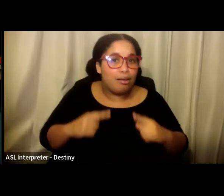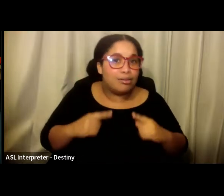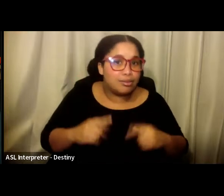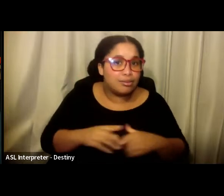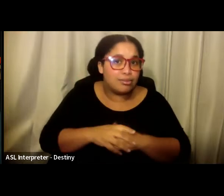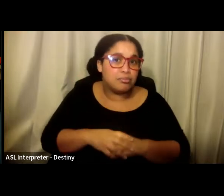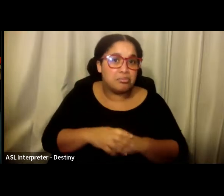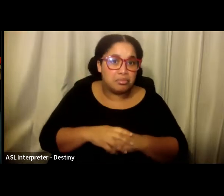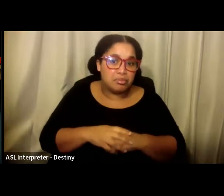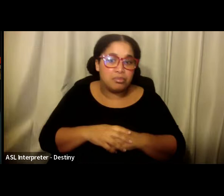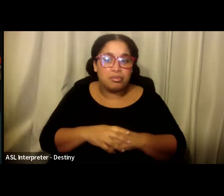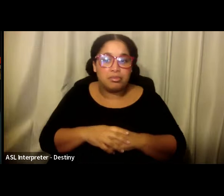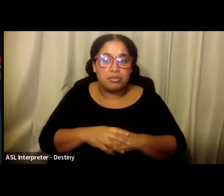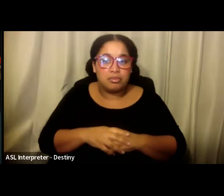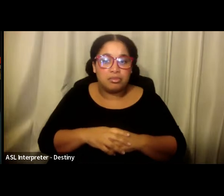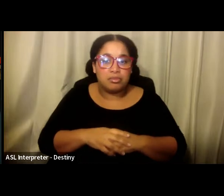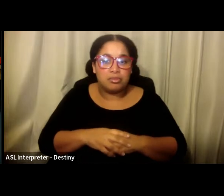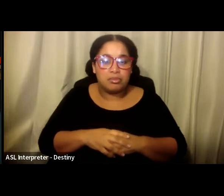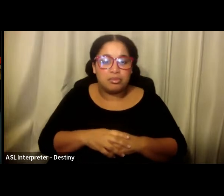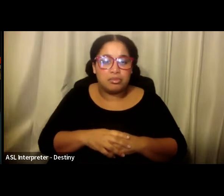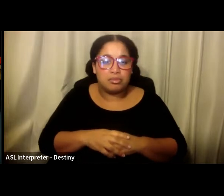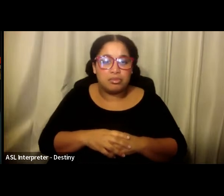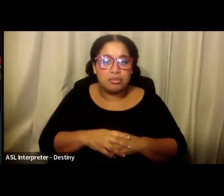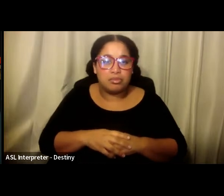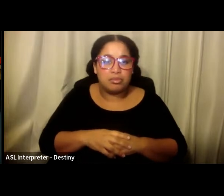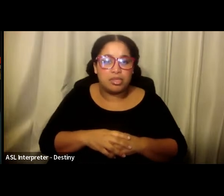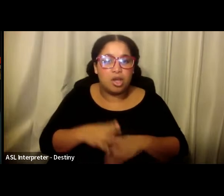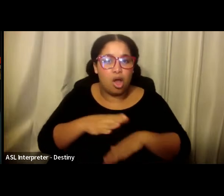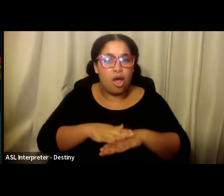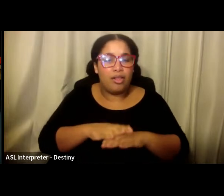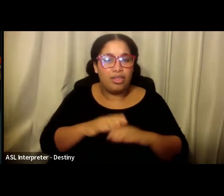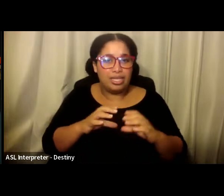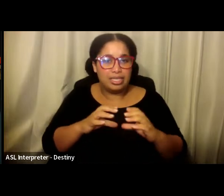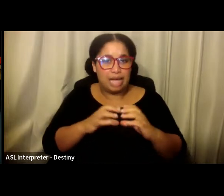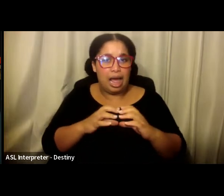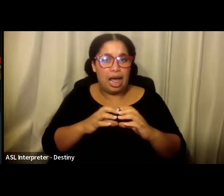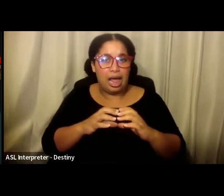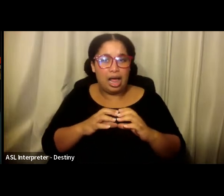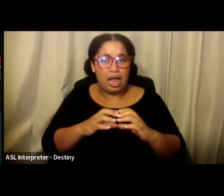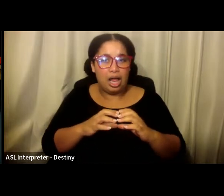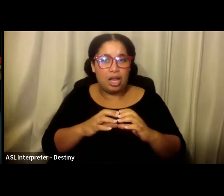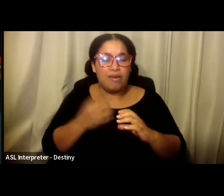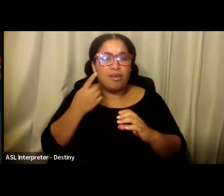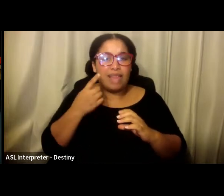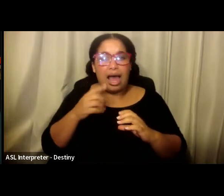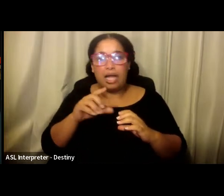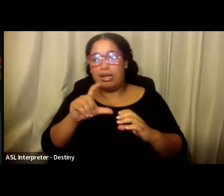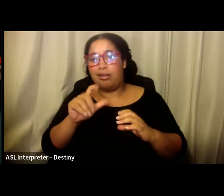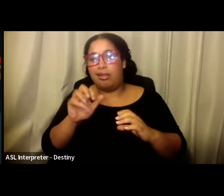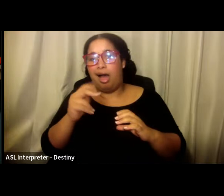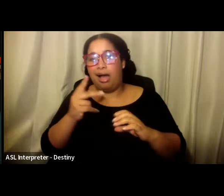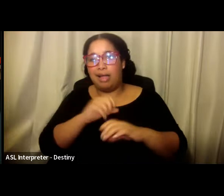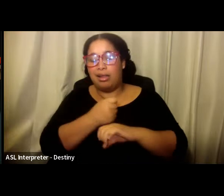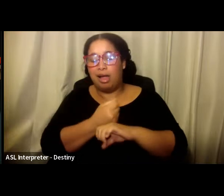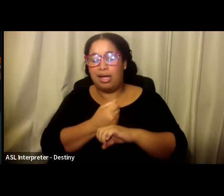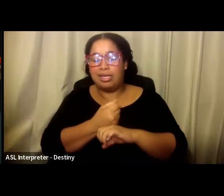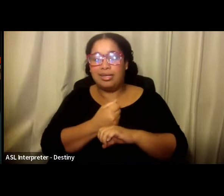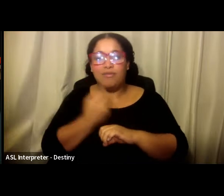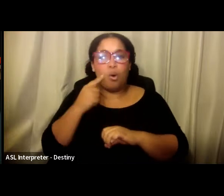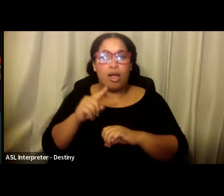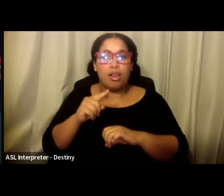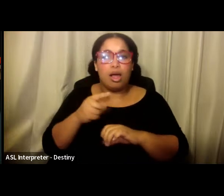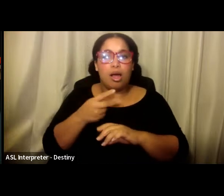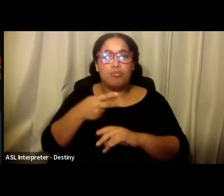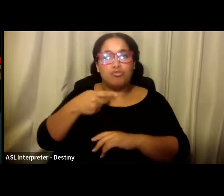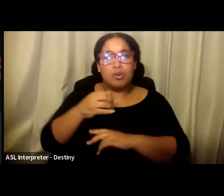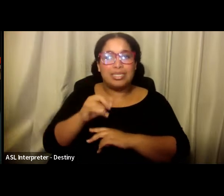the lock on the cell that spike protein is the key for. Those cells are in your